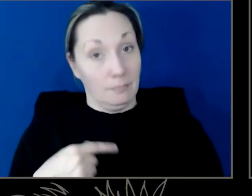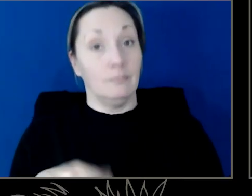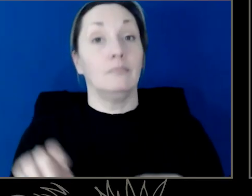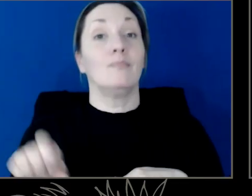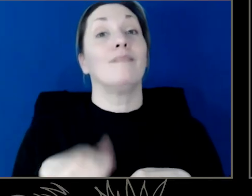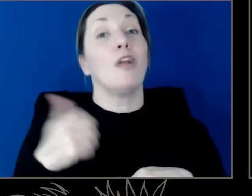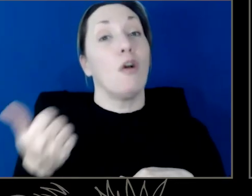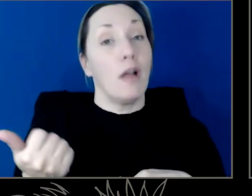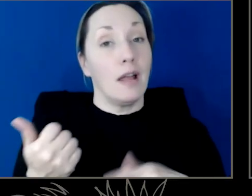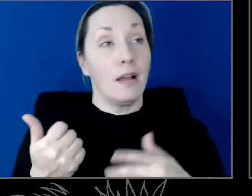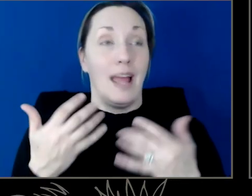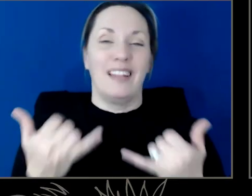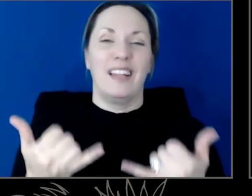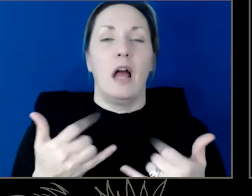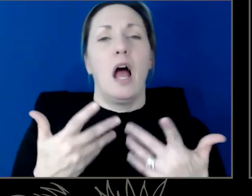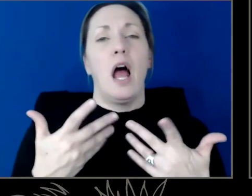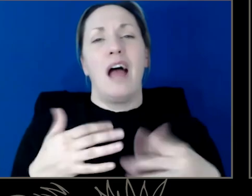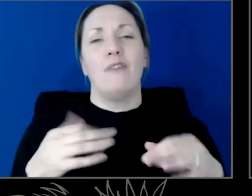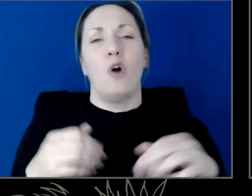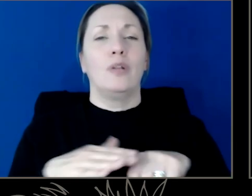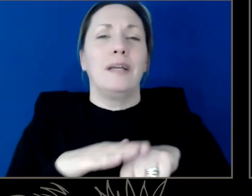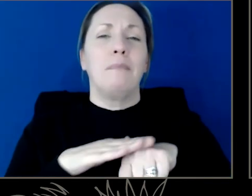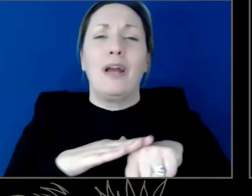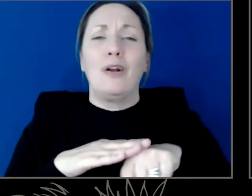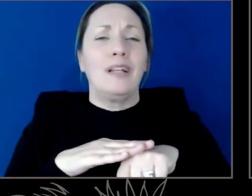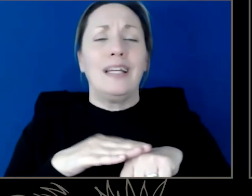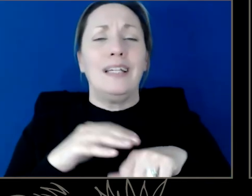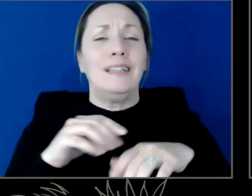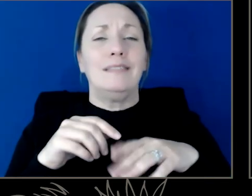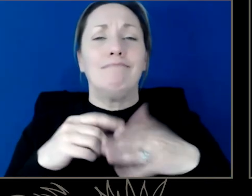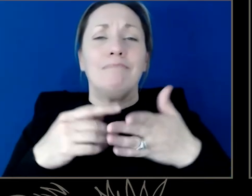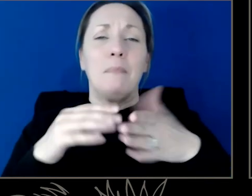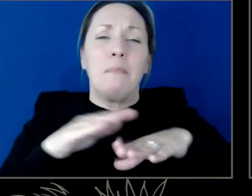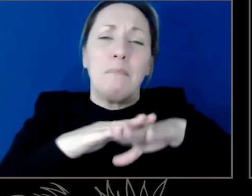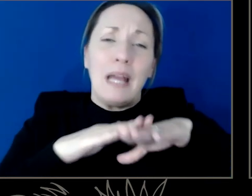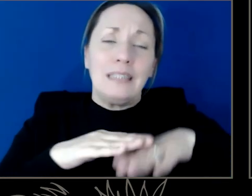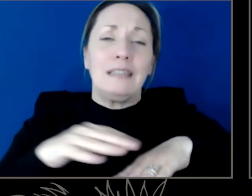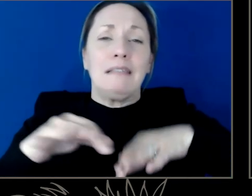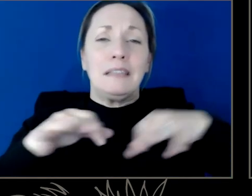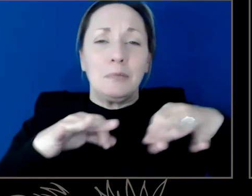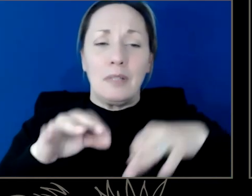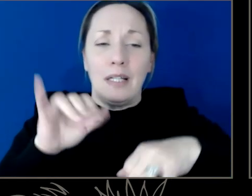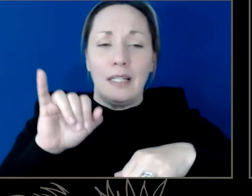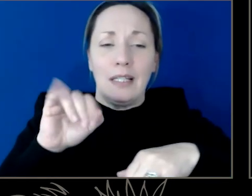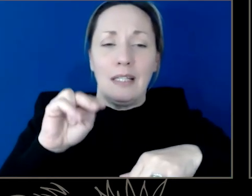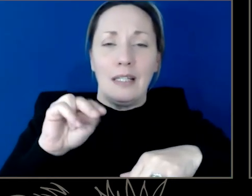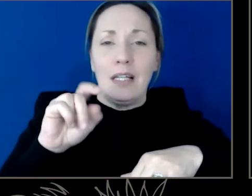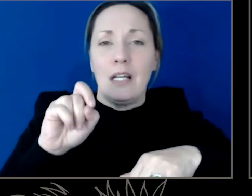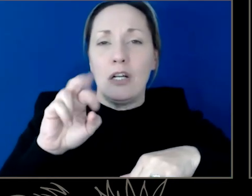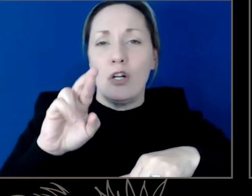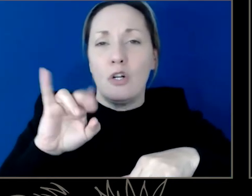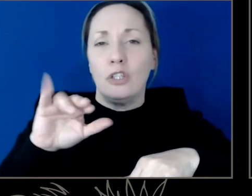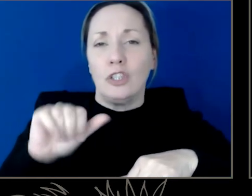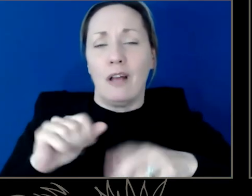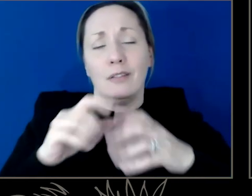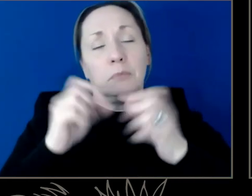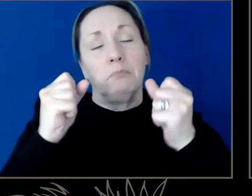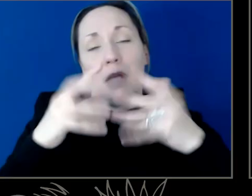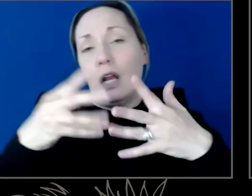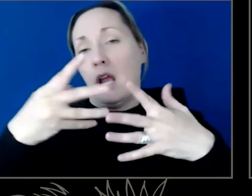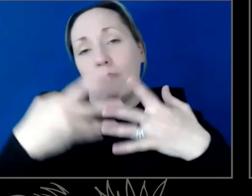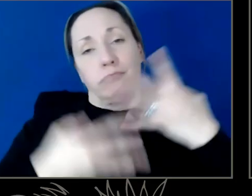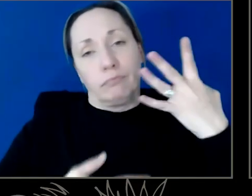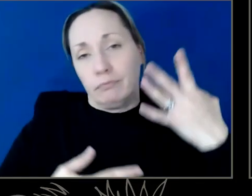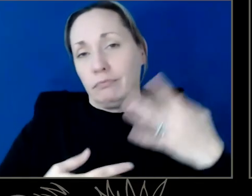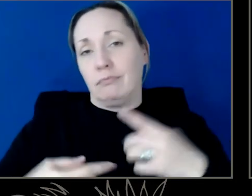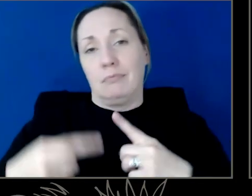So at this point, I basically only scratched the surface of Inertia. There are a bunch of other perks of using Inertia as well, which you might be thinking,